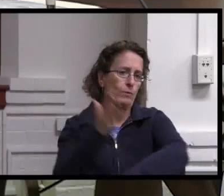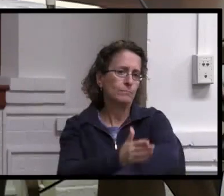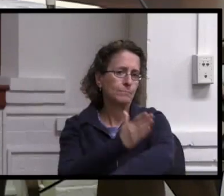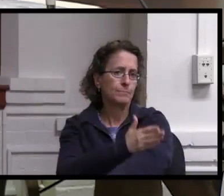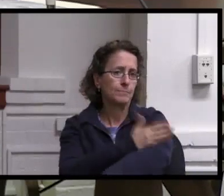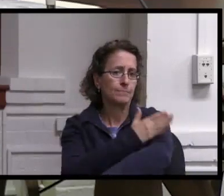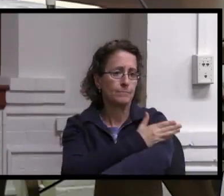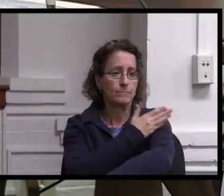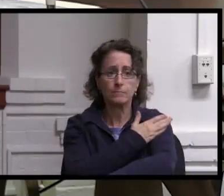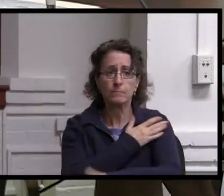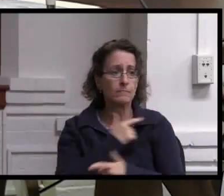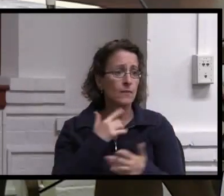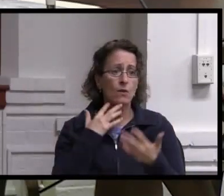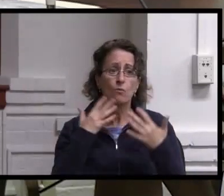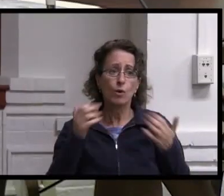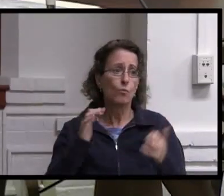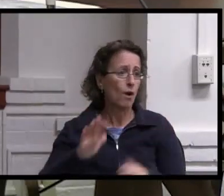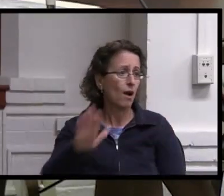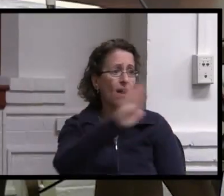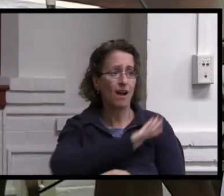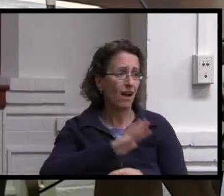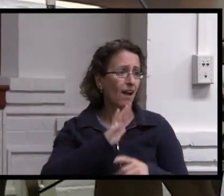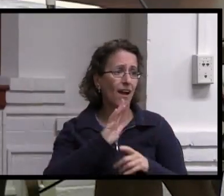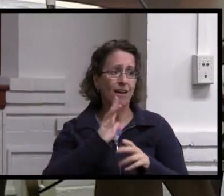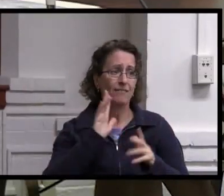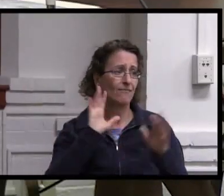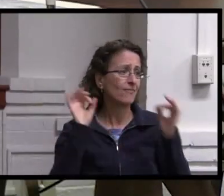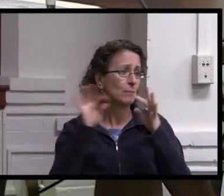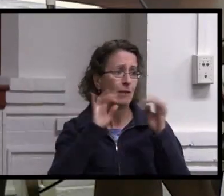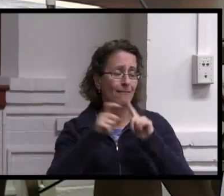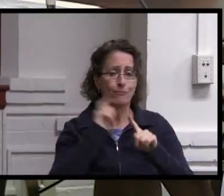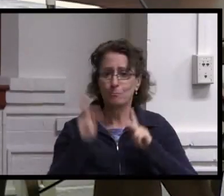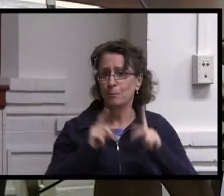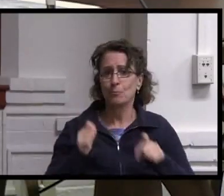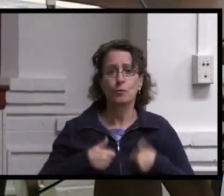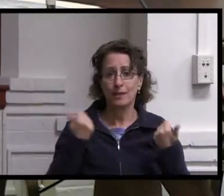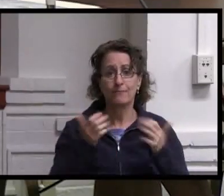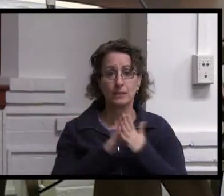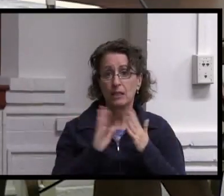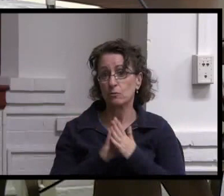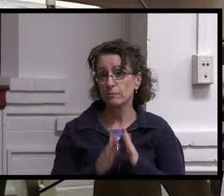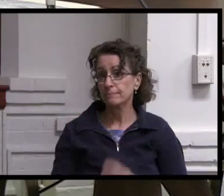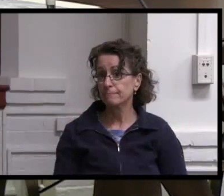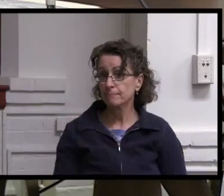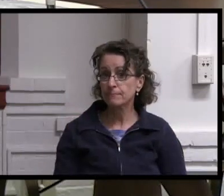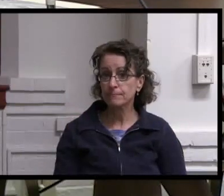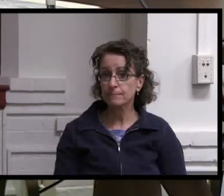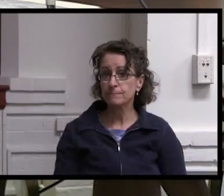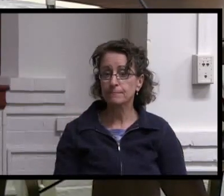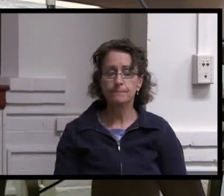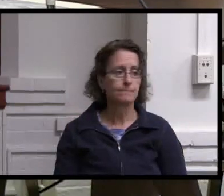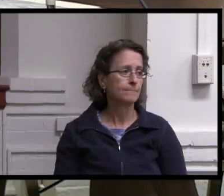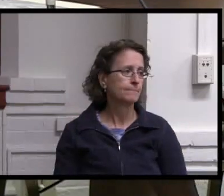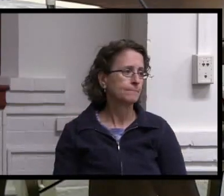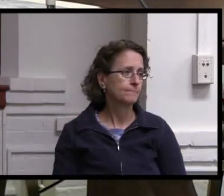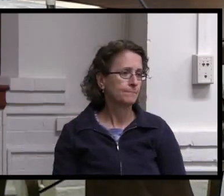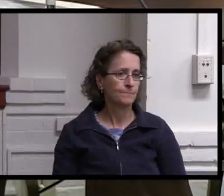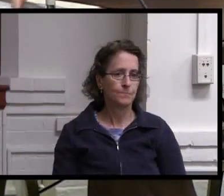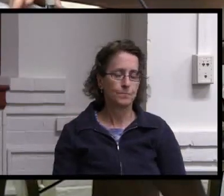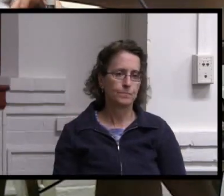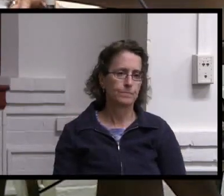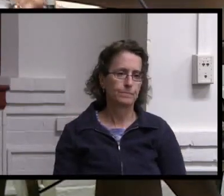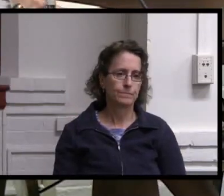we'd love to hear from the members of the community if you have some ideas on what we should do. Yeah, thank.